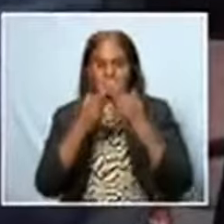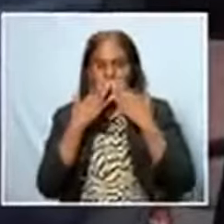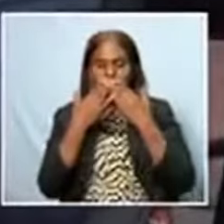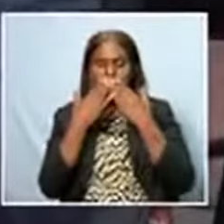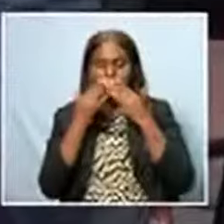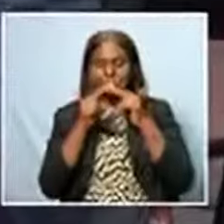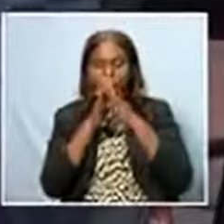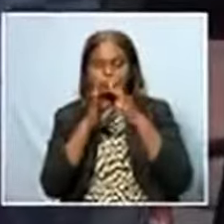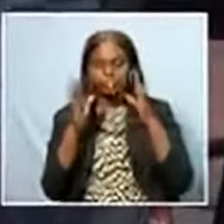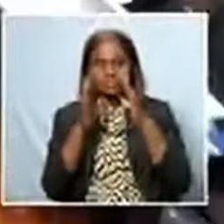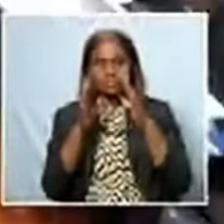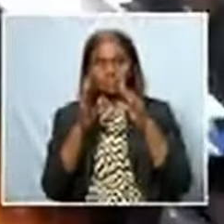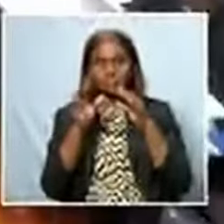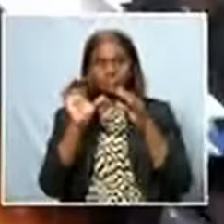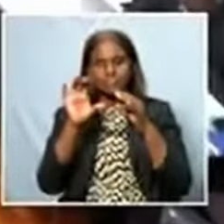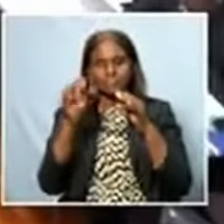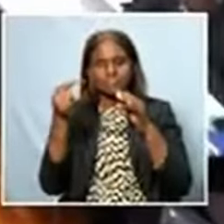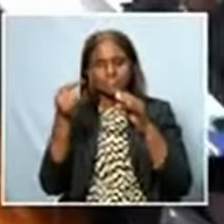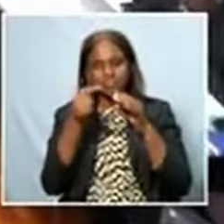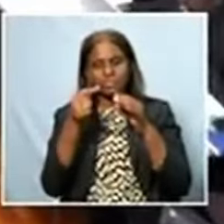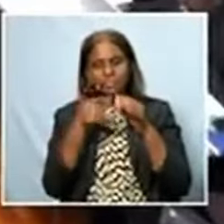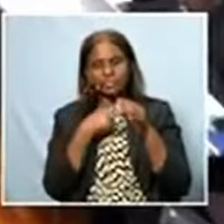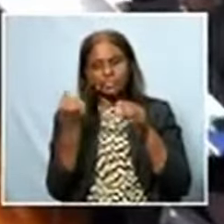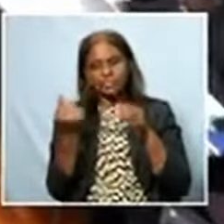much, CG. Let me just